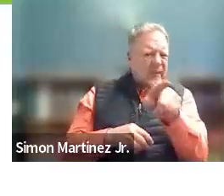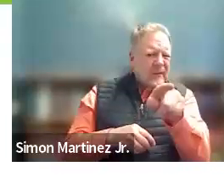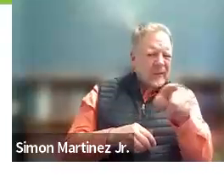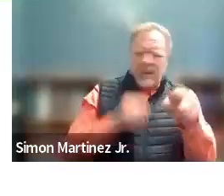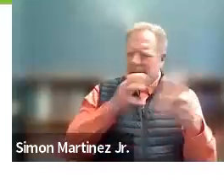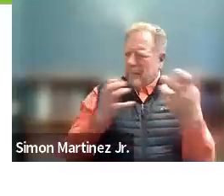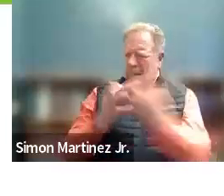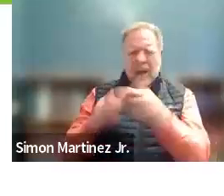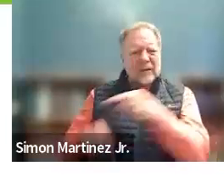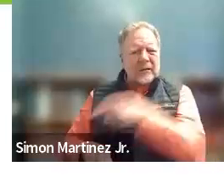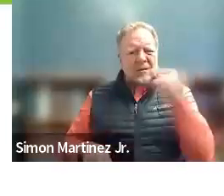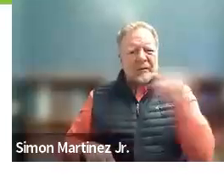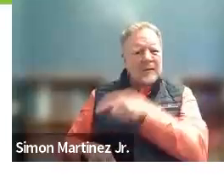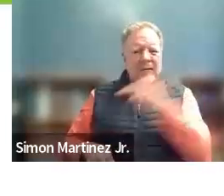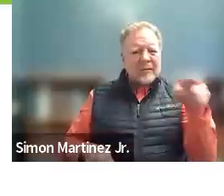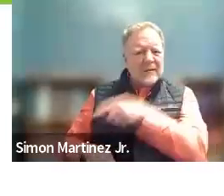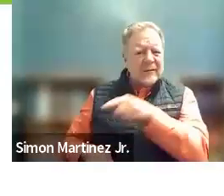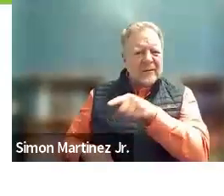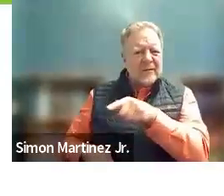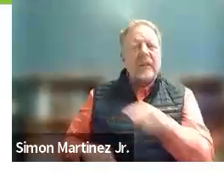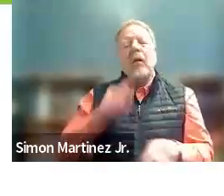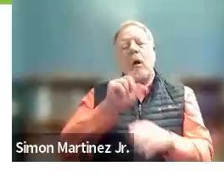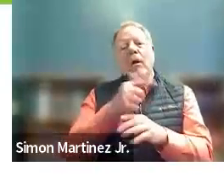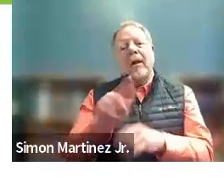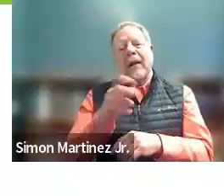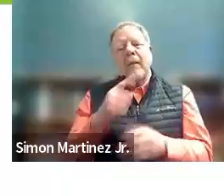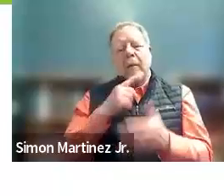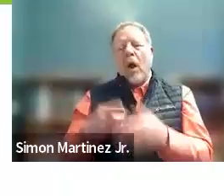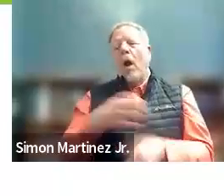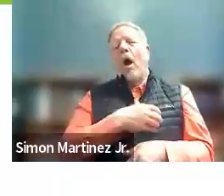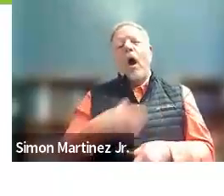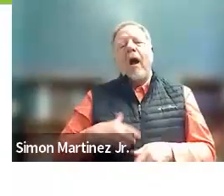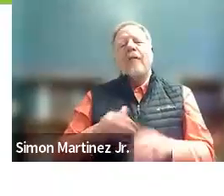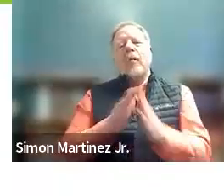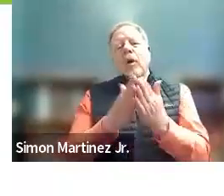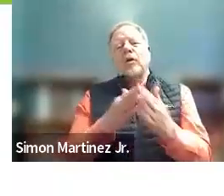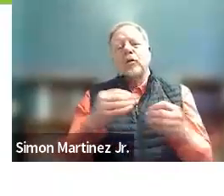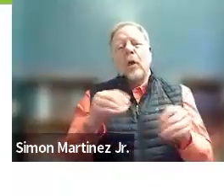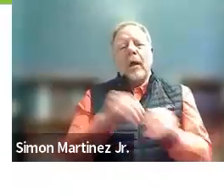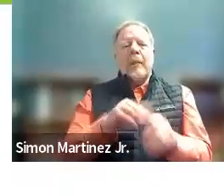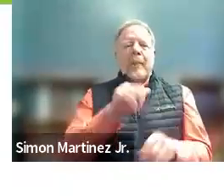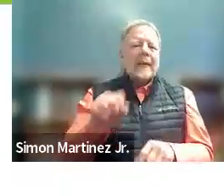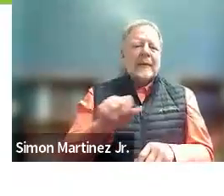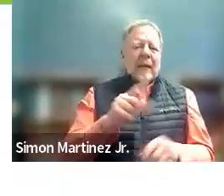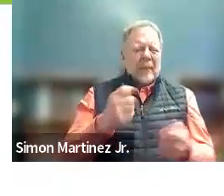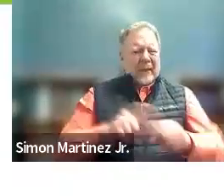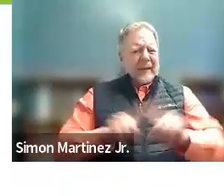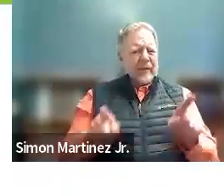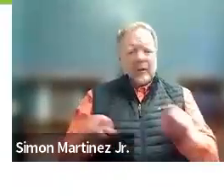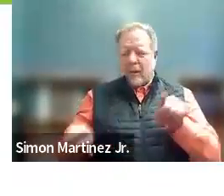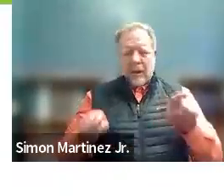out across the Harvard yard to. The alternative text might be Harvard bookstore in Mass Ave. It might be completely different.